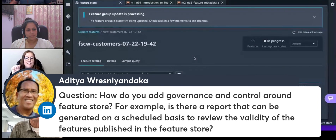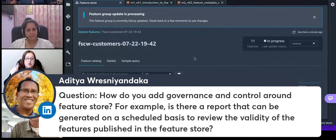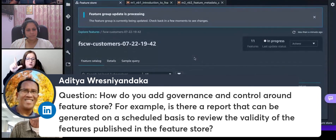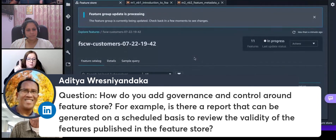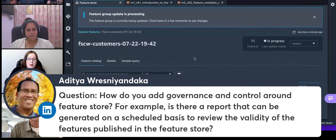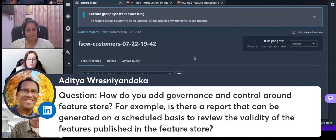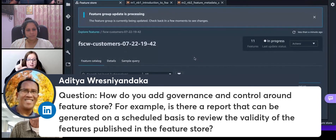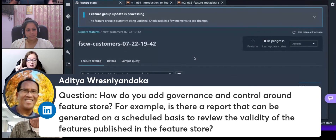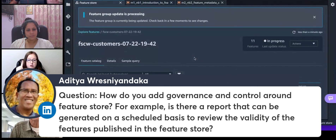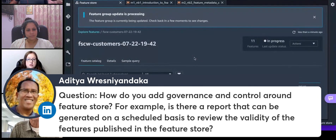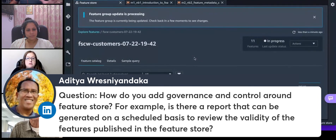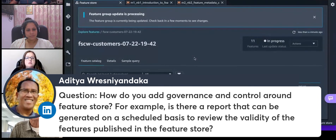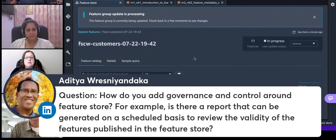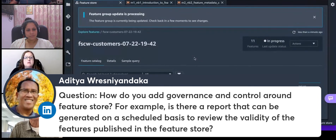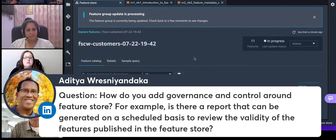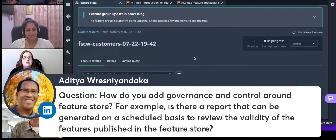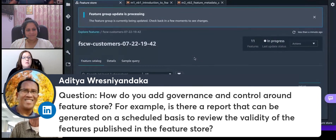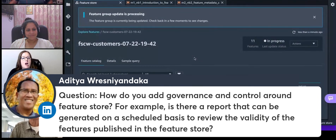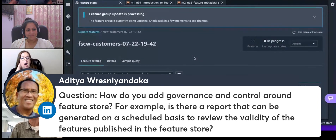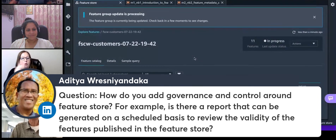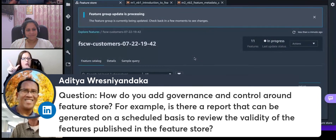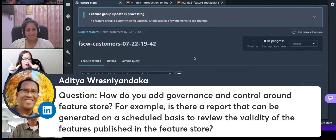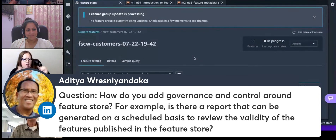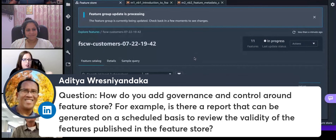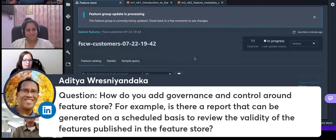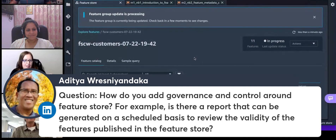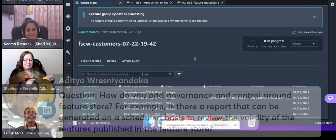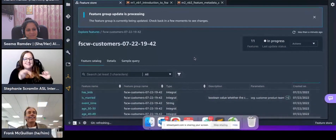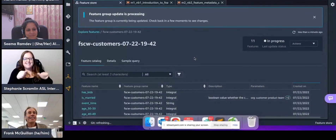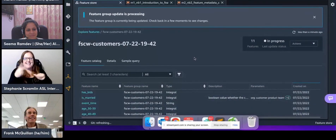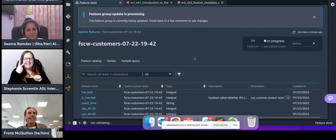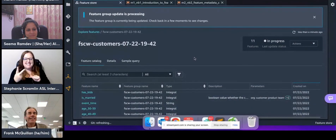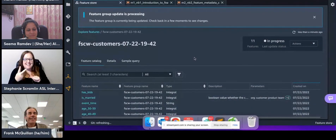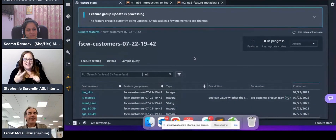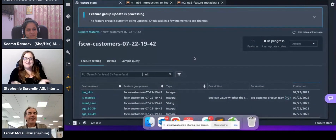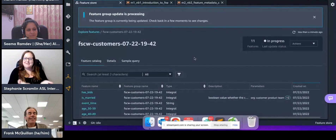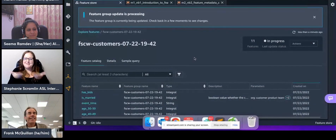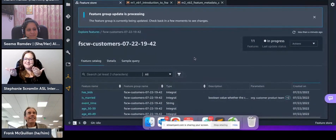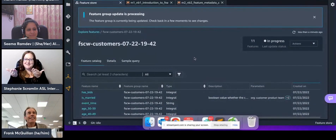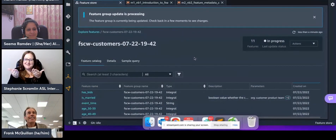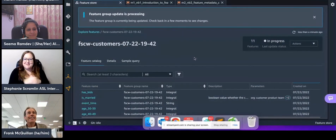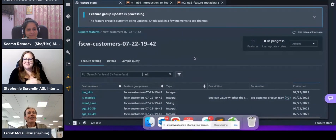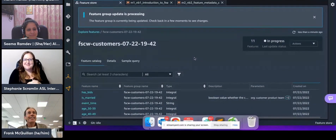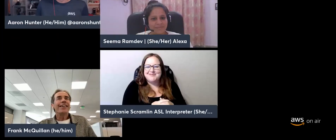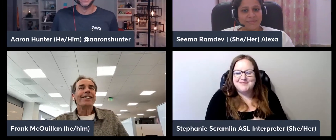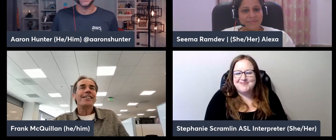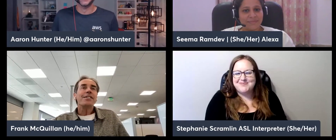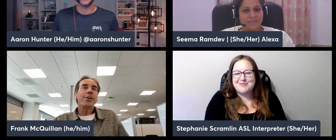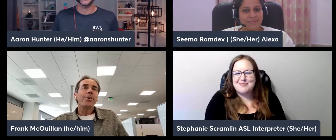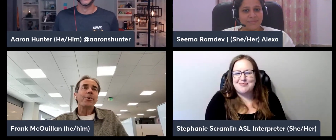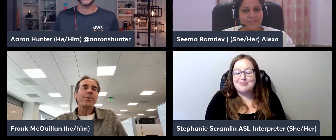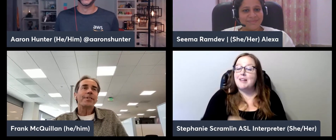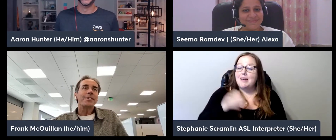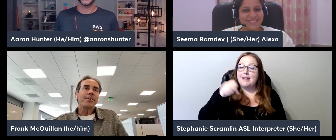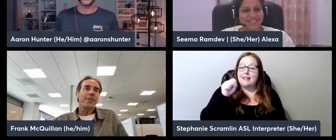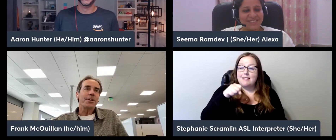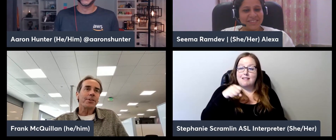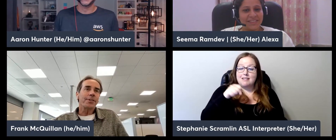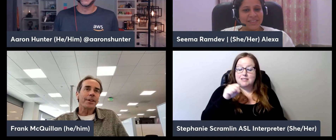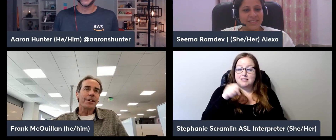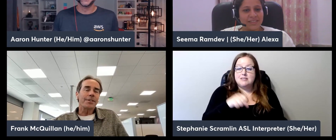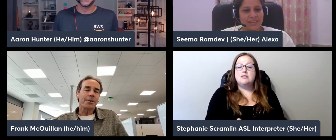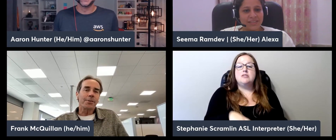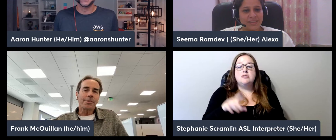And because it's covering your face, I'm going to go ahead and drop that question off the screen here, and let's bring you back up. Yeah. So